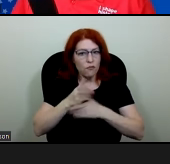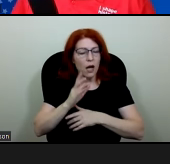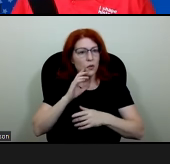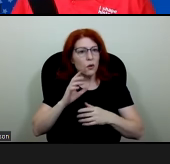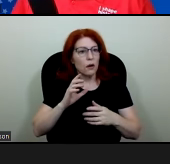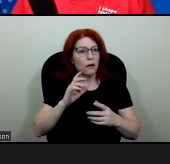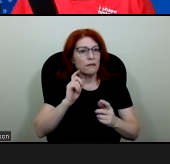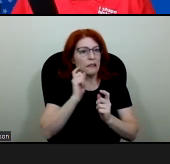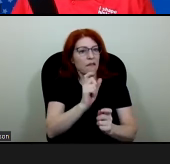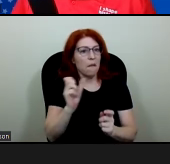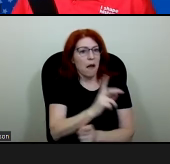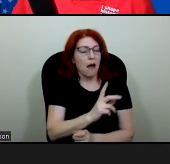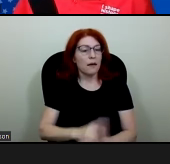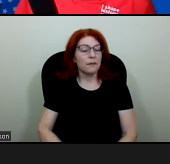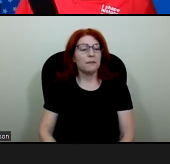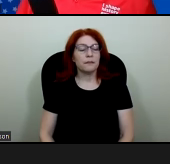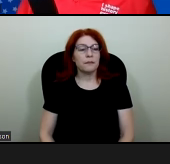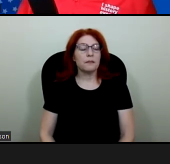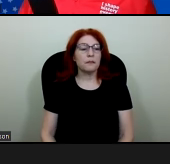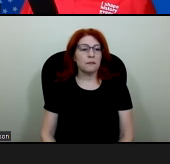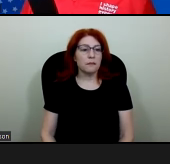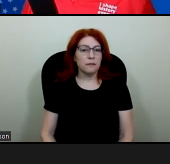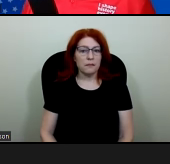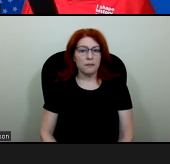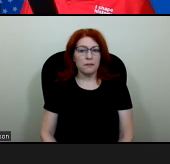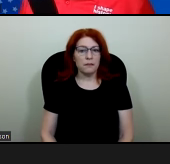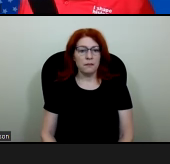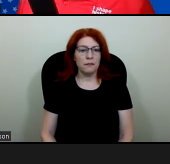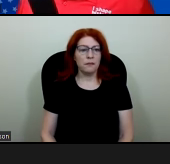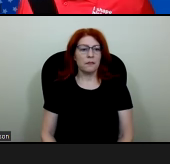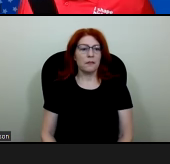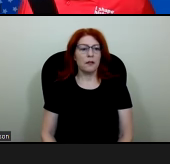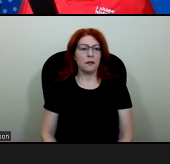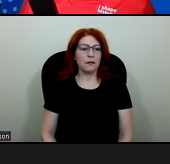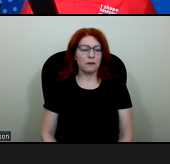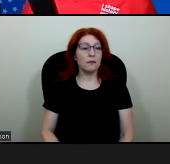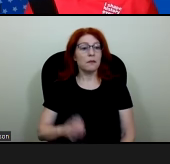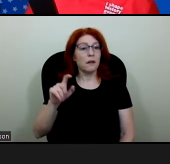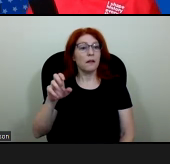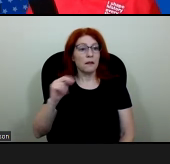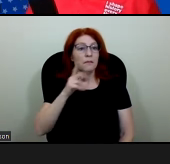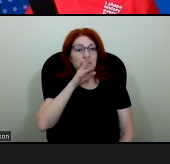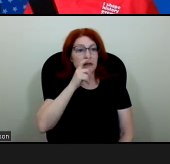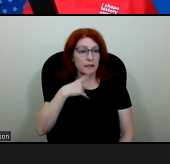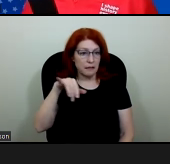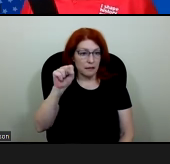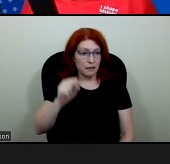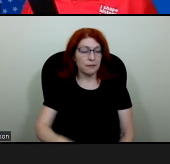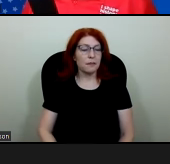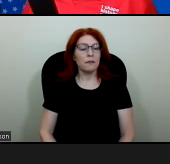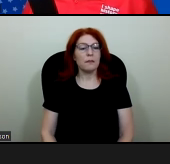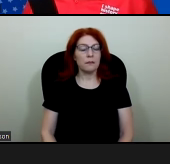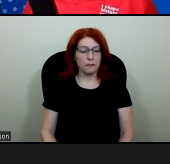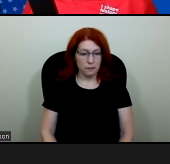May a convicted felon vote if their rights have been Yes. restored? Okay, Alton says yes.